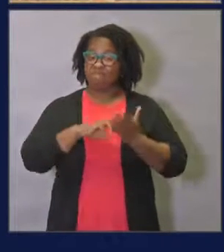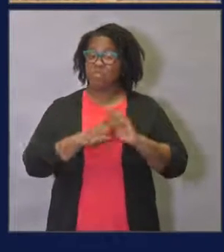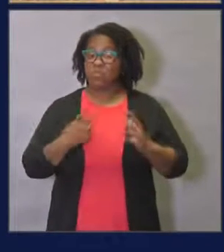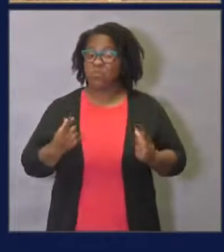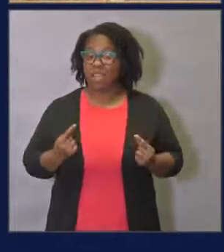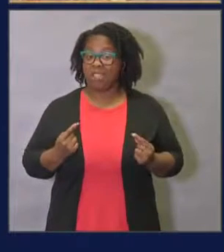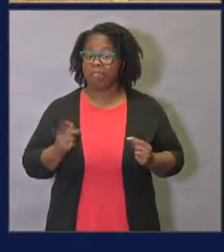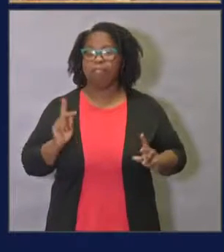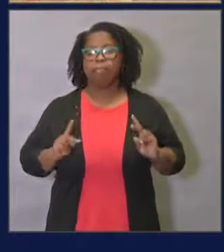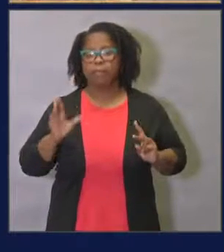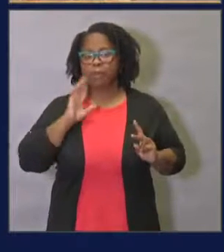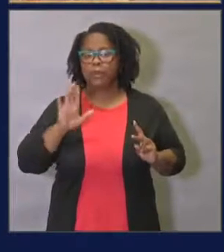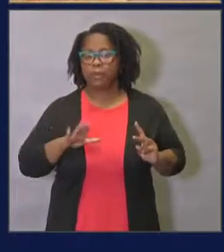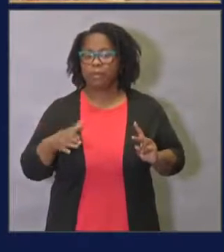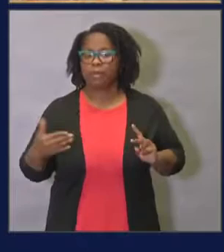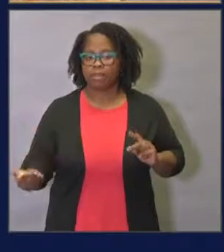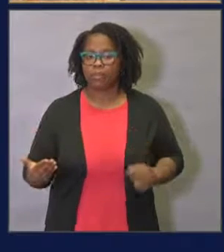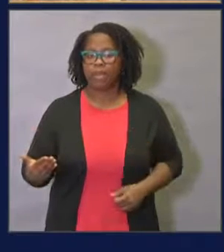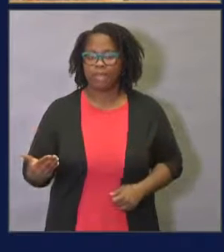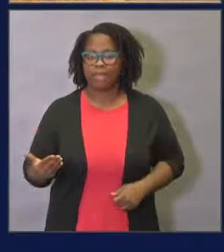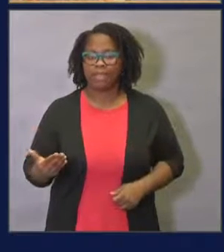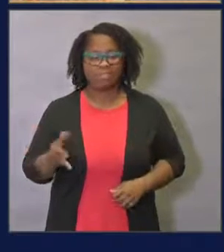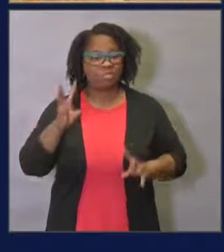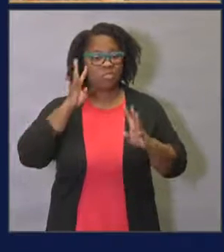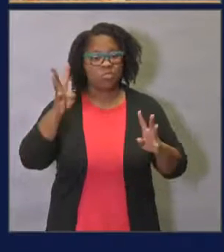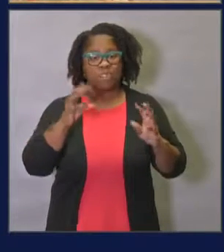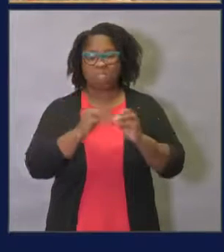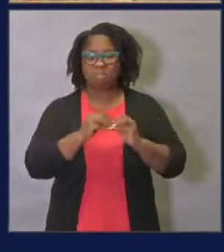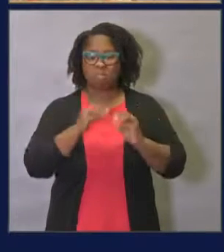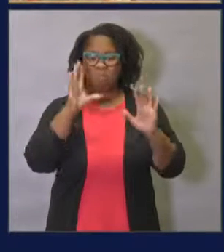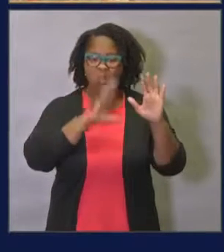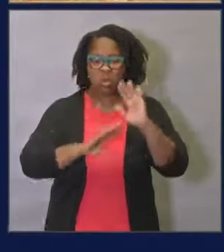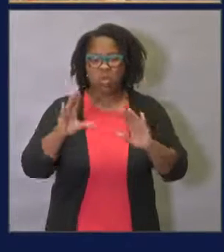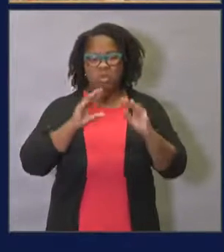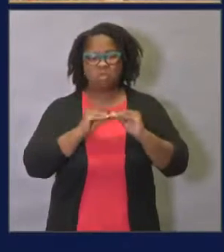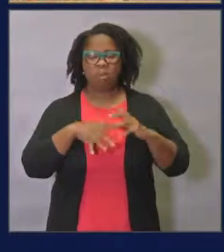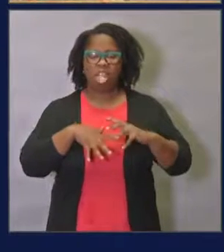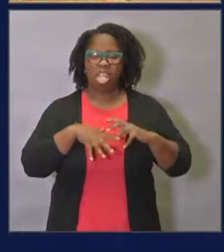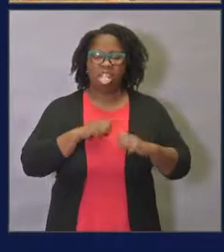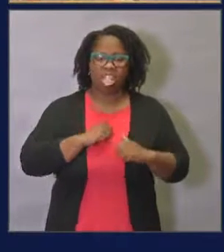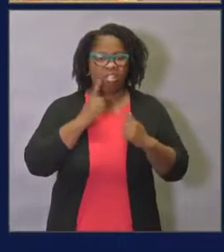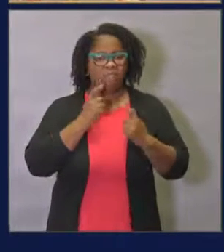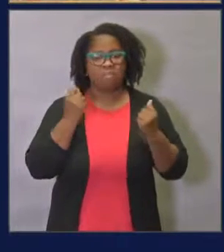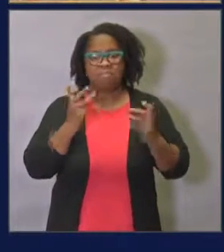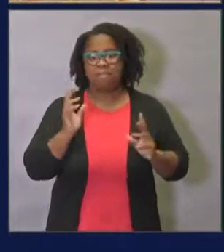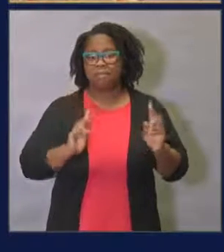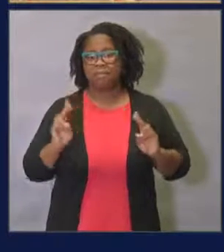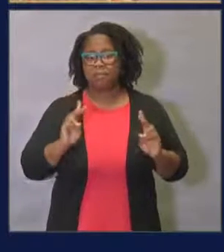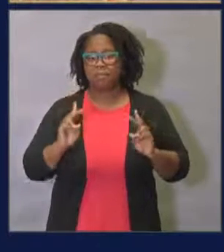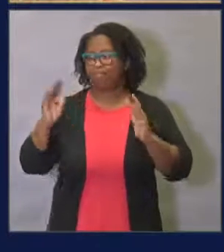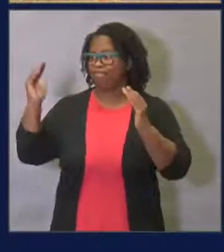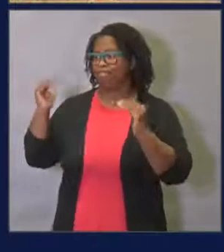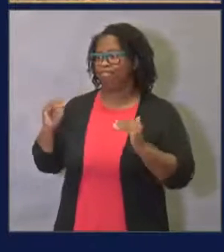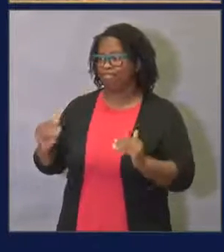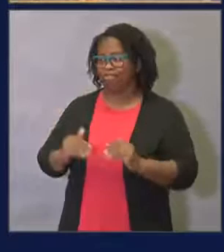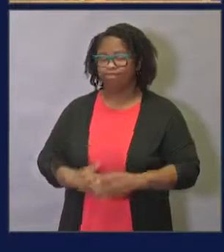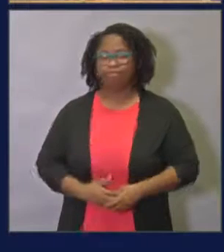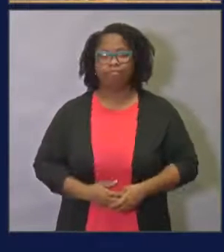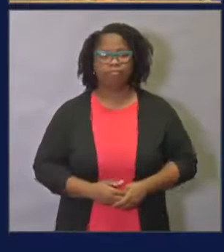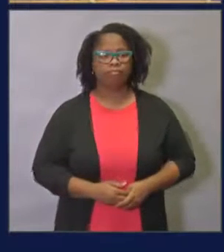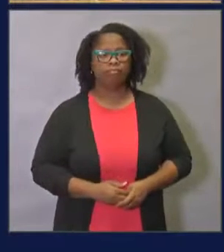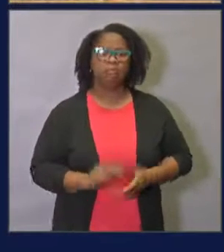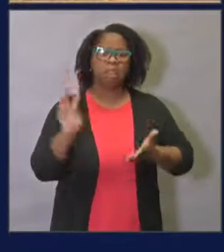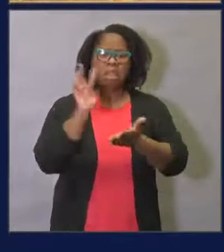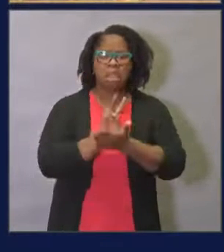pass away, creating more worry and more heartache for so many. Next slide. As we do every